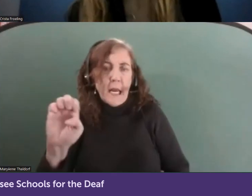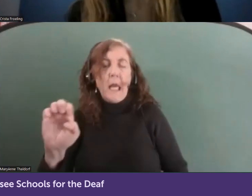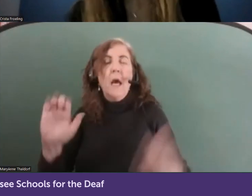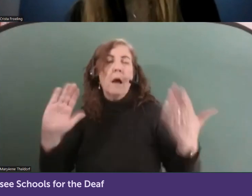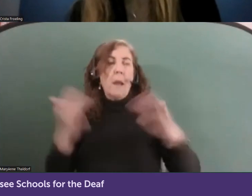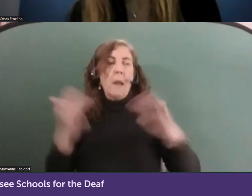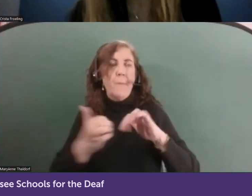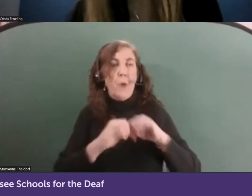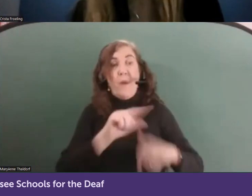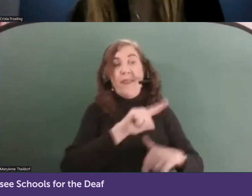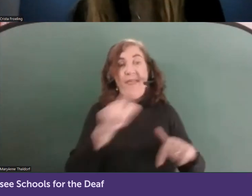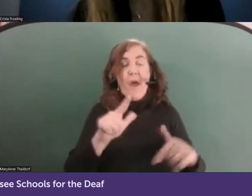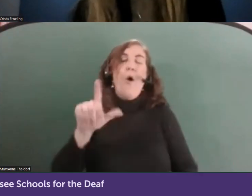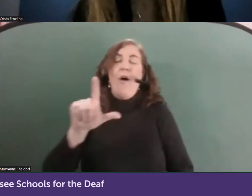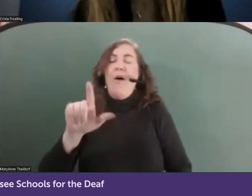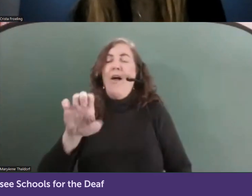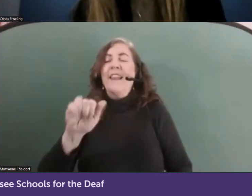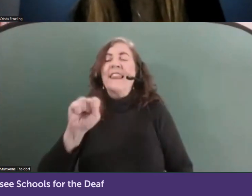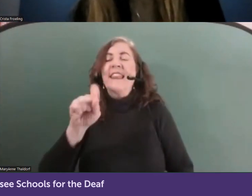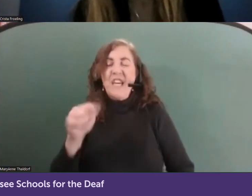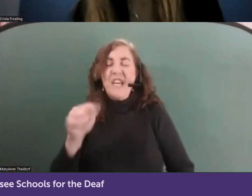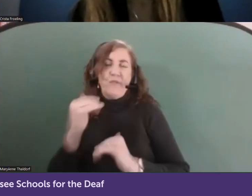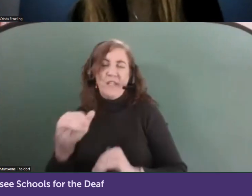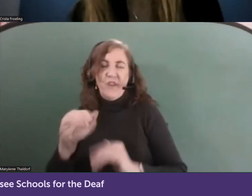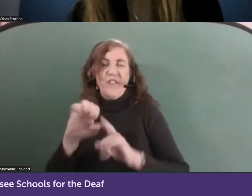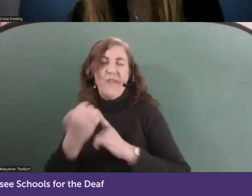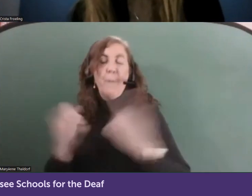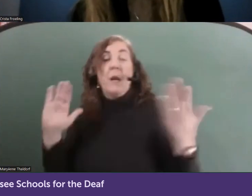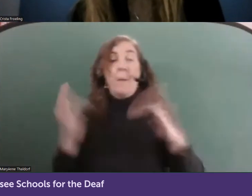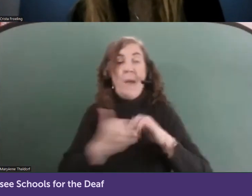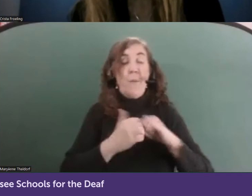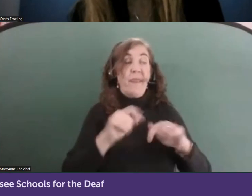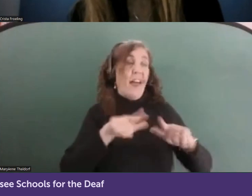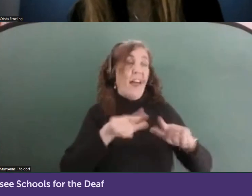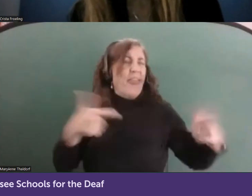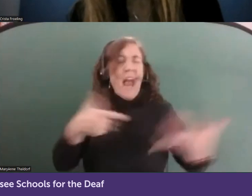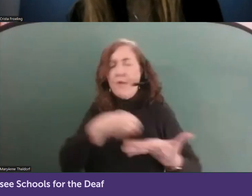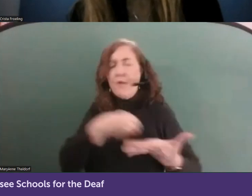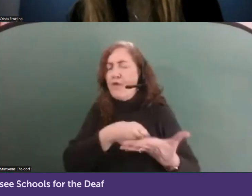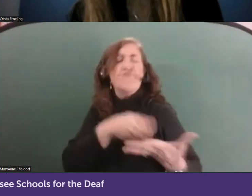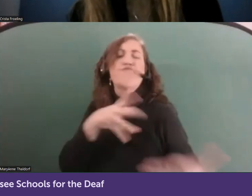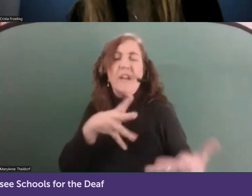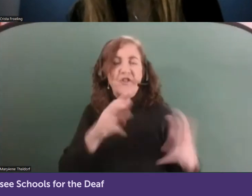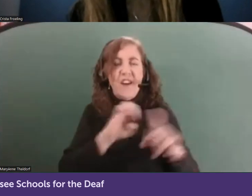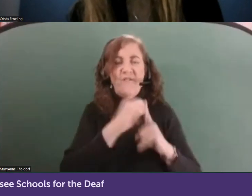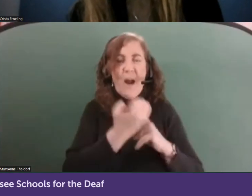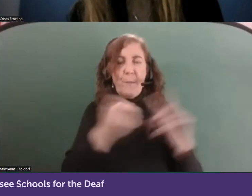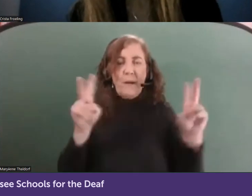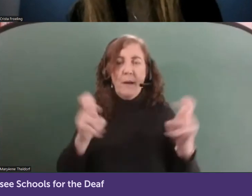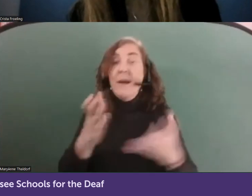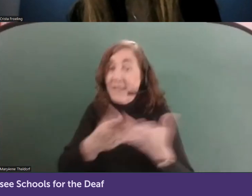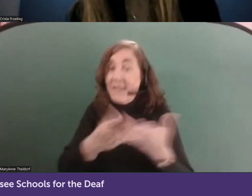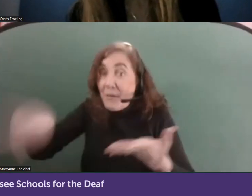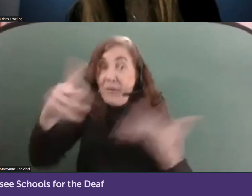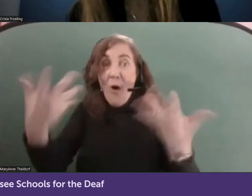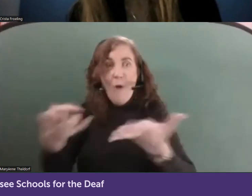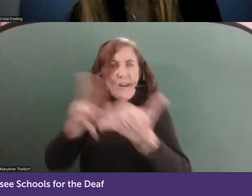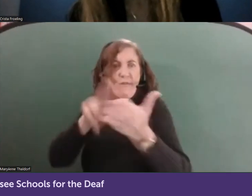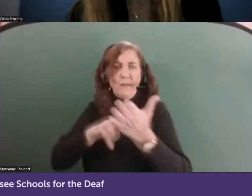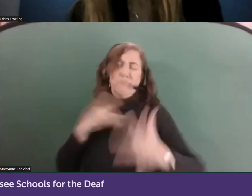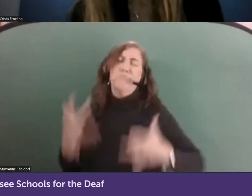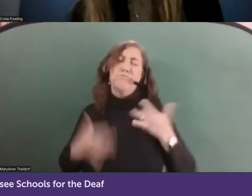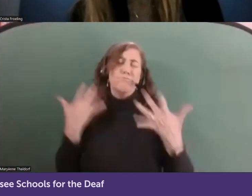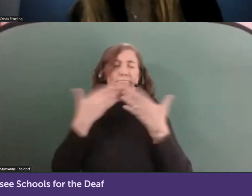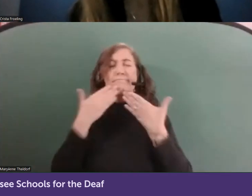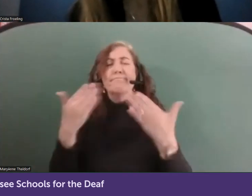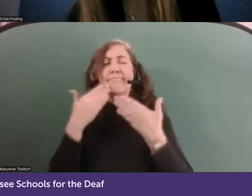So we hope that all of you, some of you said you're already registered. We're really excited about that. So we look